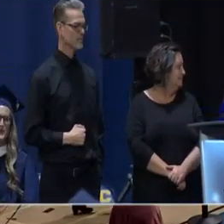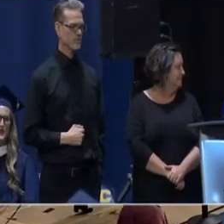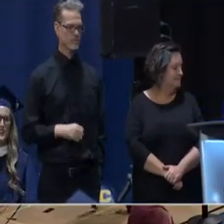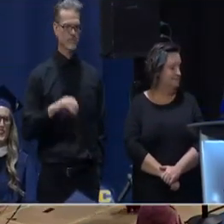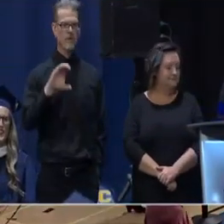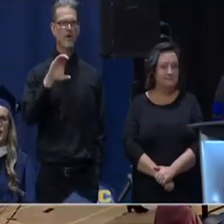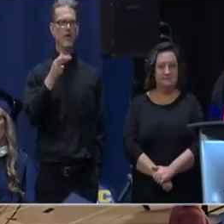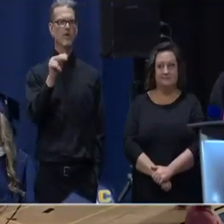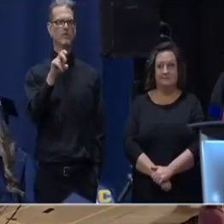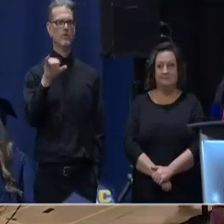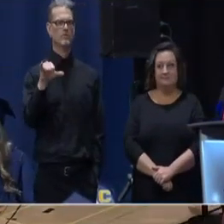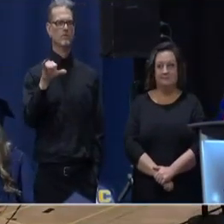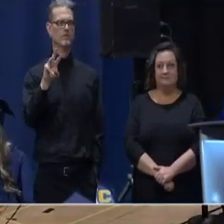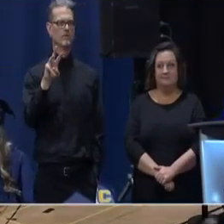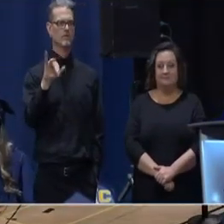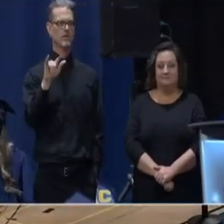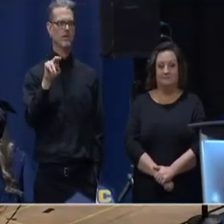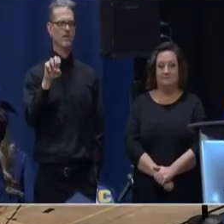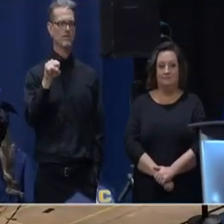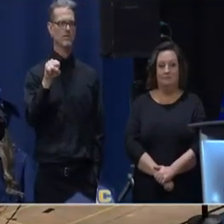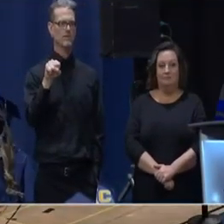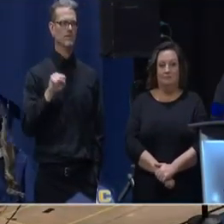Chauncey Williams.